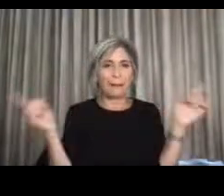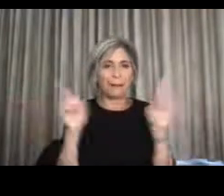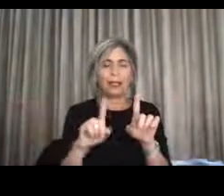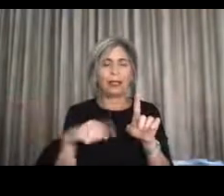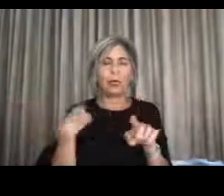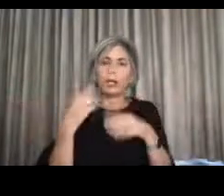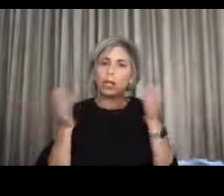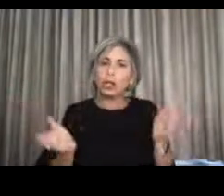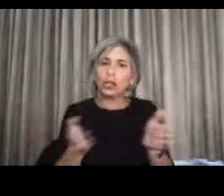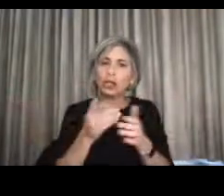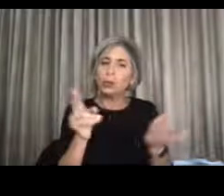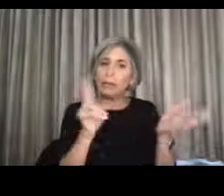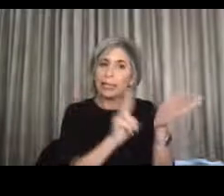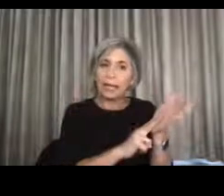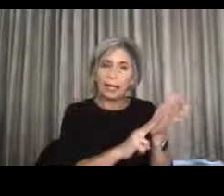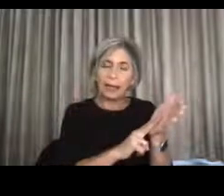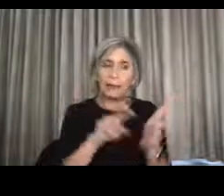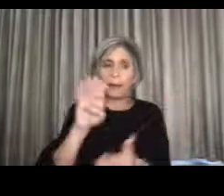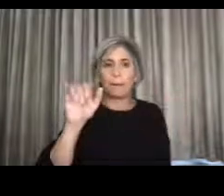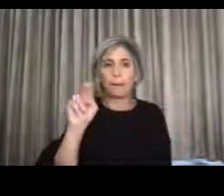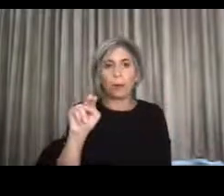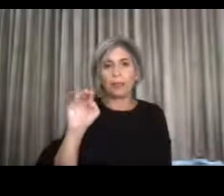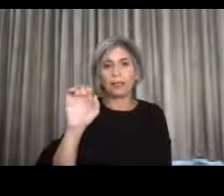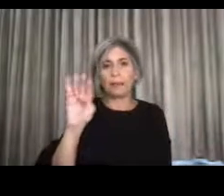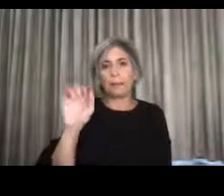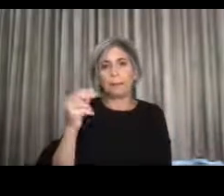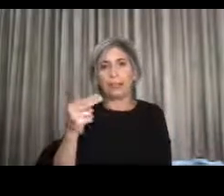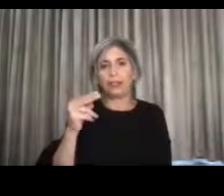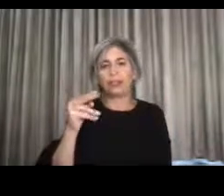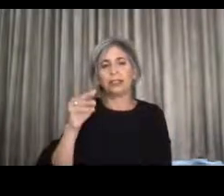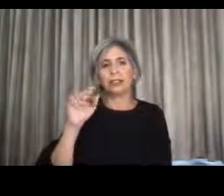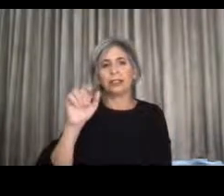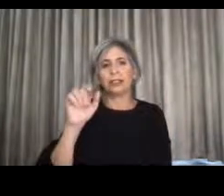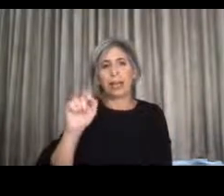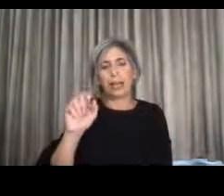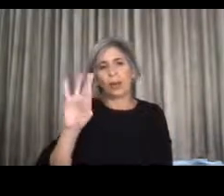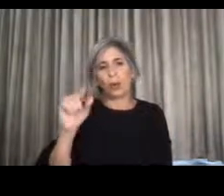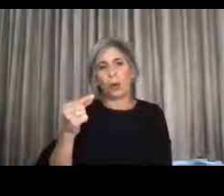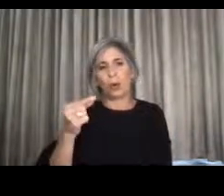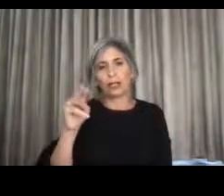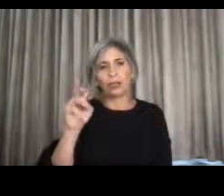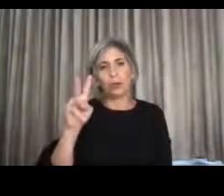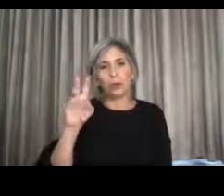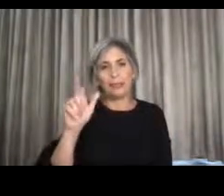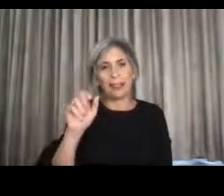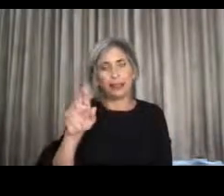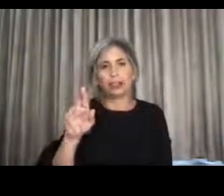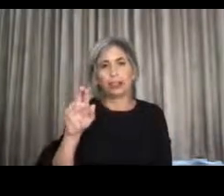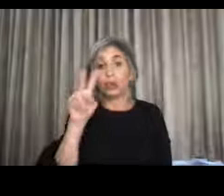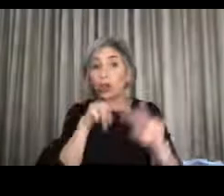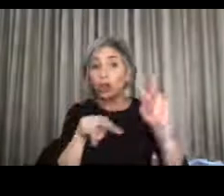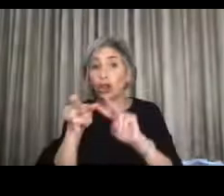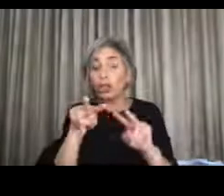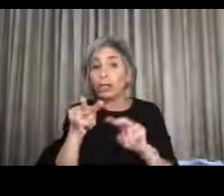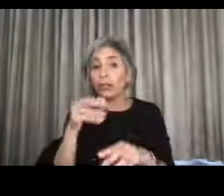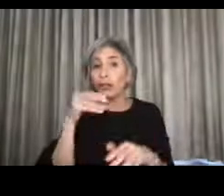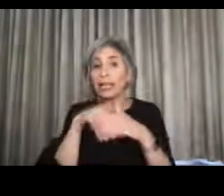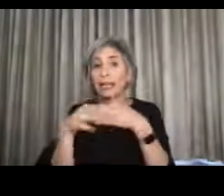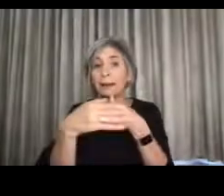for you to sign up at boynton-beach.org/newsletter, but to monitor your inbox during an emergency to see the latest